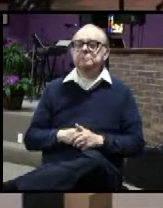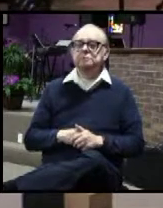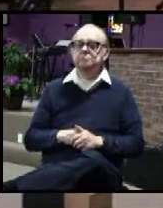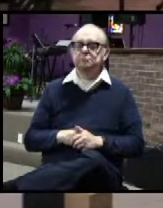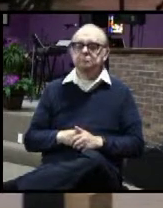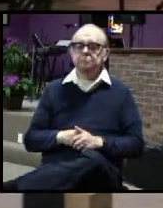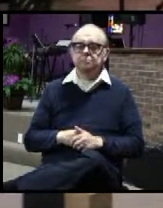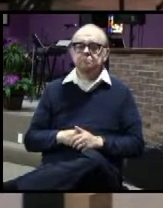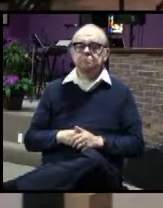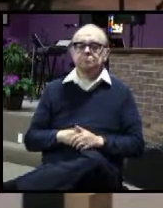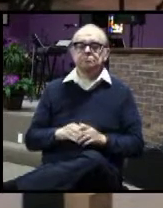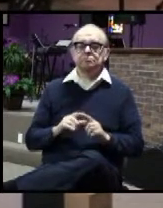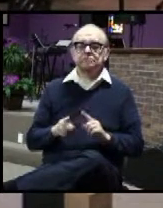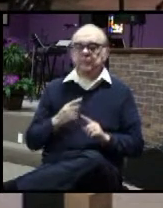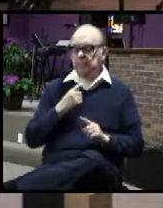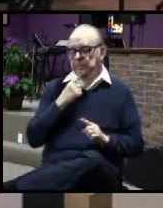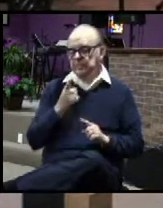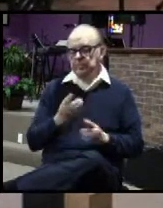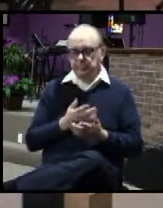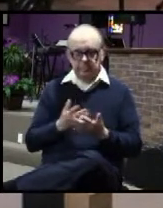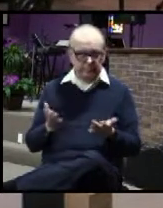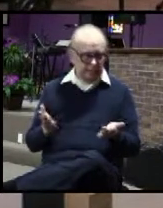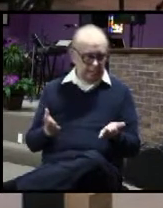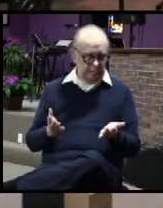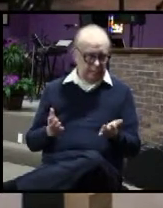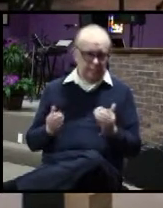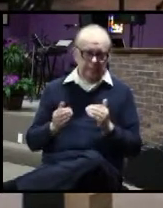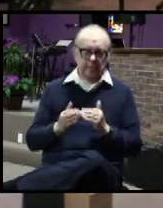But may I say this to you?